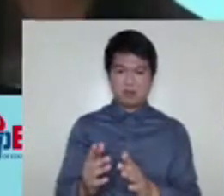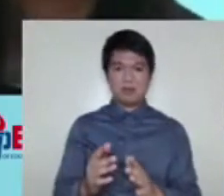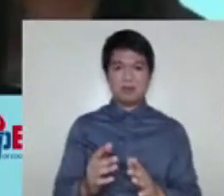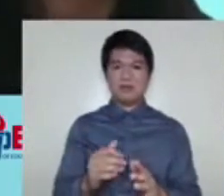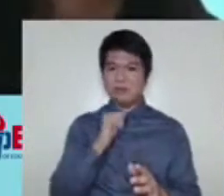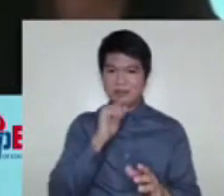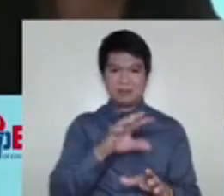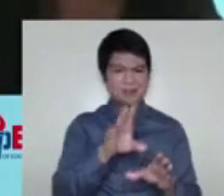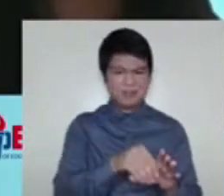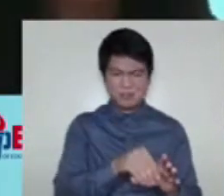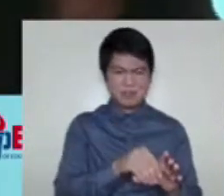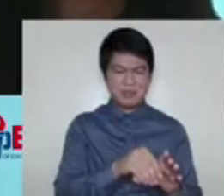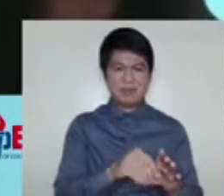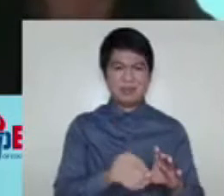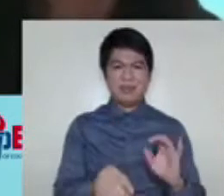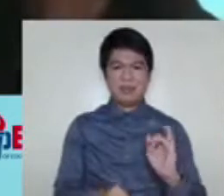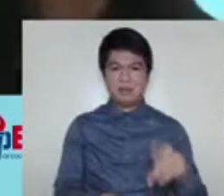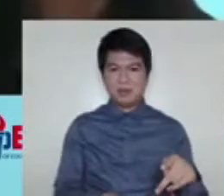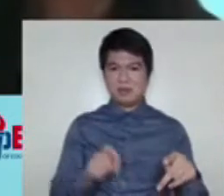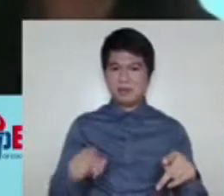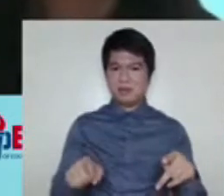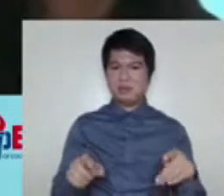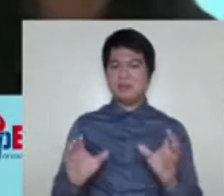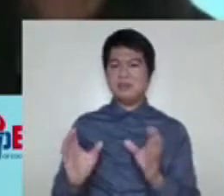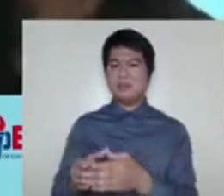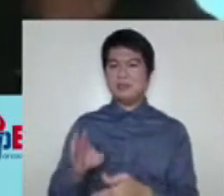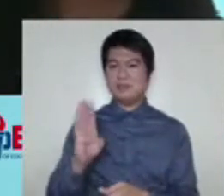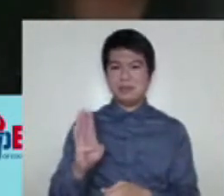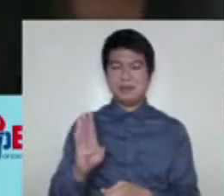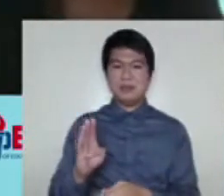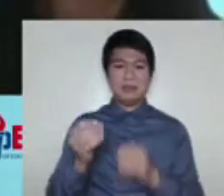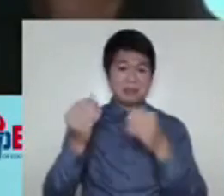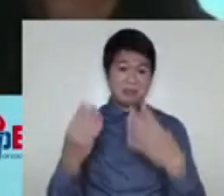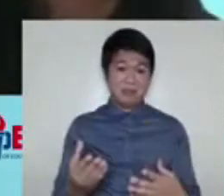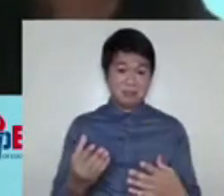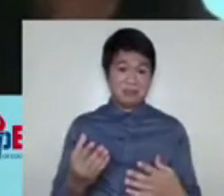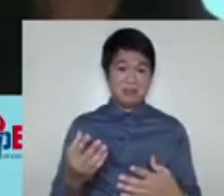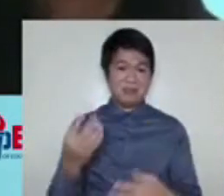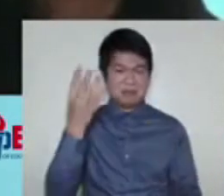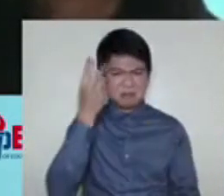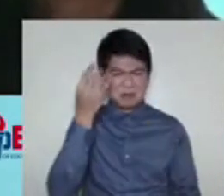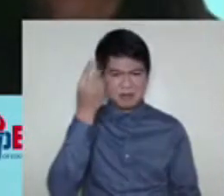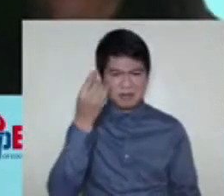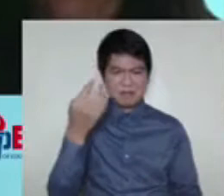for set B. You need to accomplish the teacher reflection form and submit it to your rater.